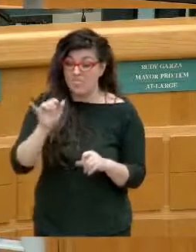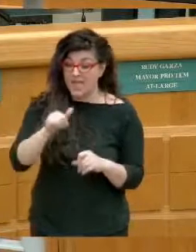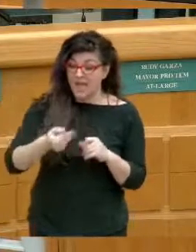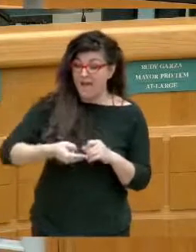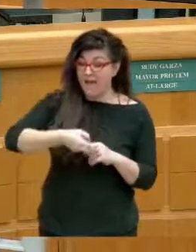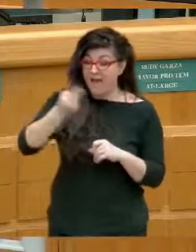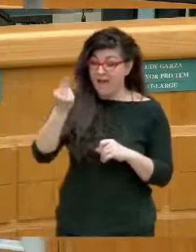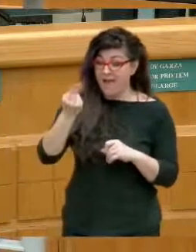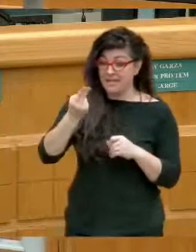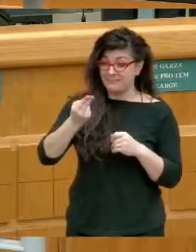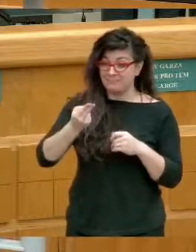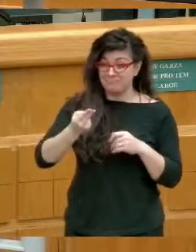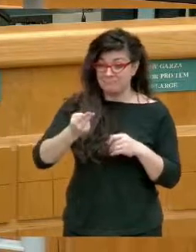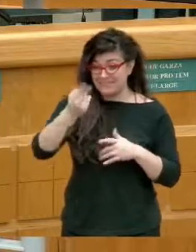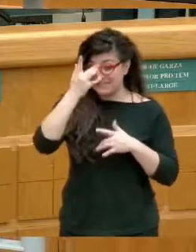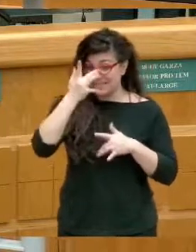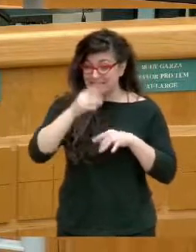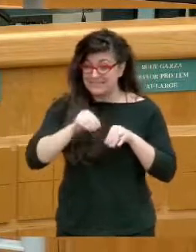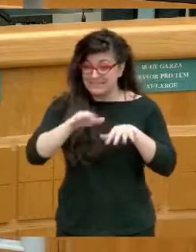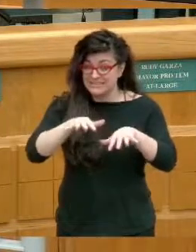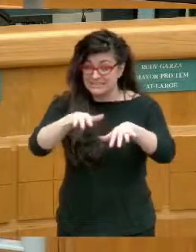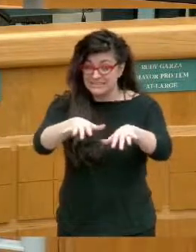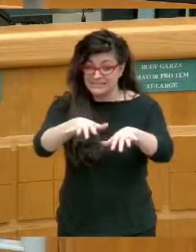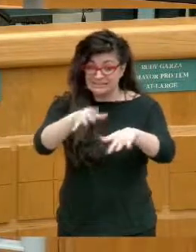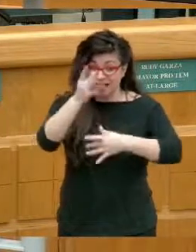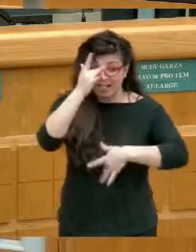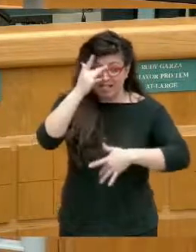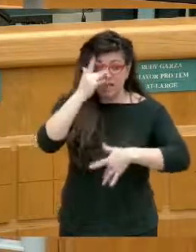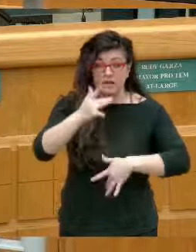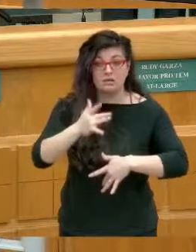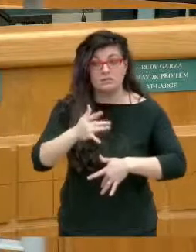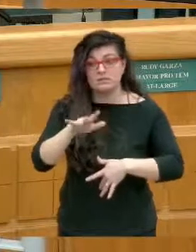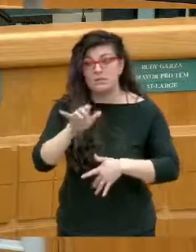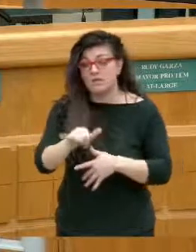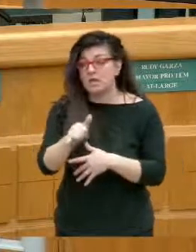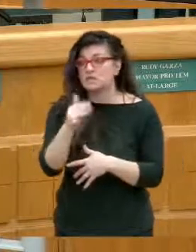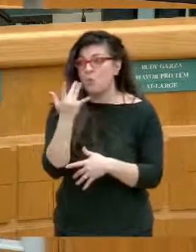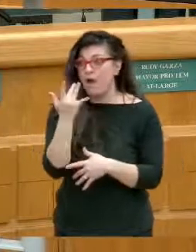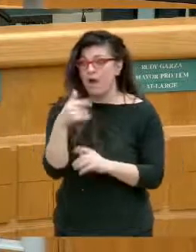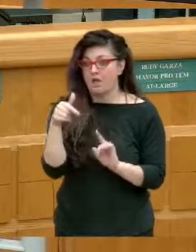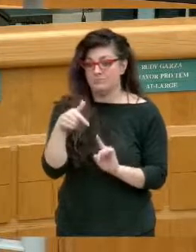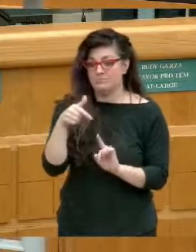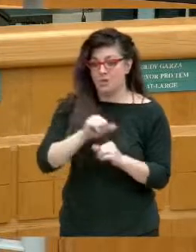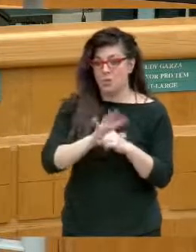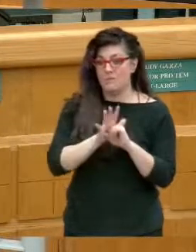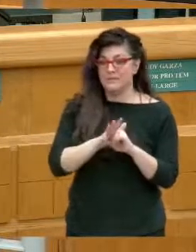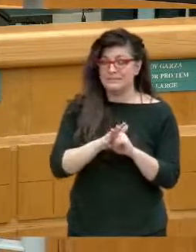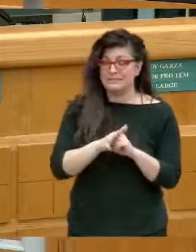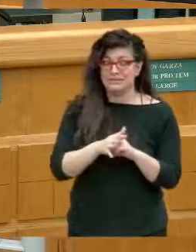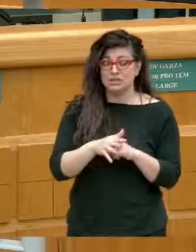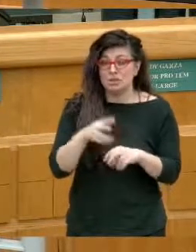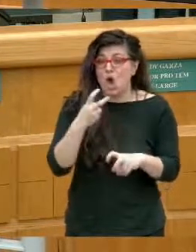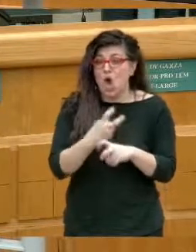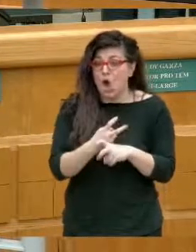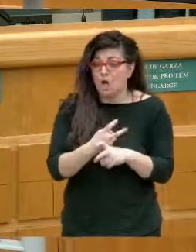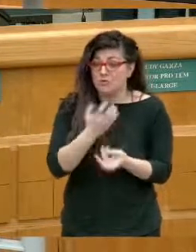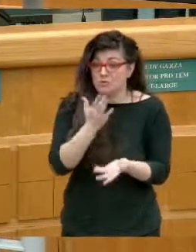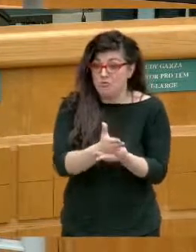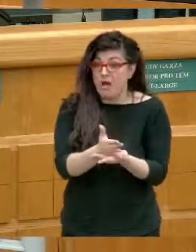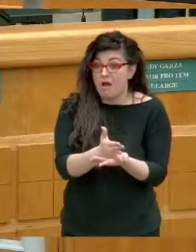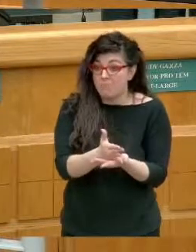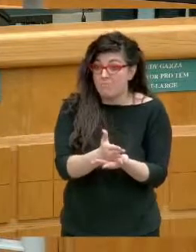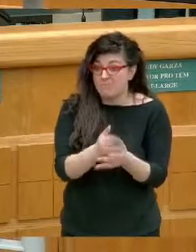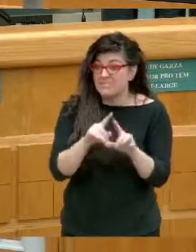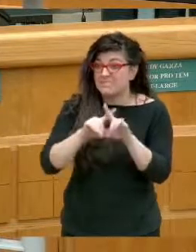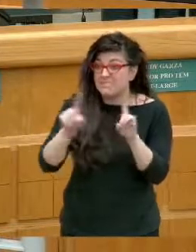rate is one of the reasons why it's very difficult to contain COVID-19 and coronavirus. And it makes it different than a lot of